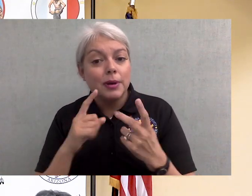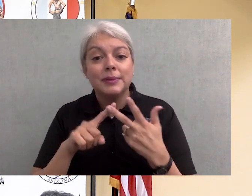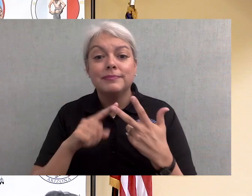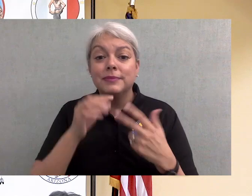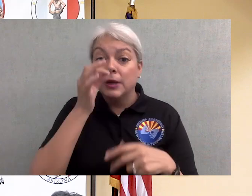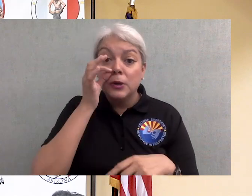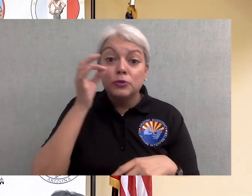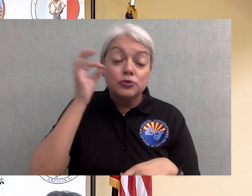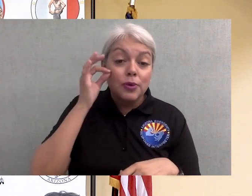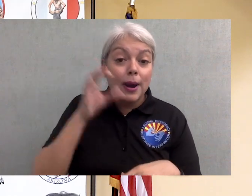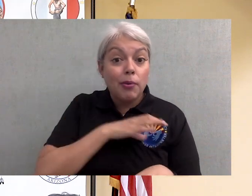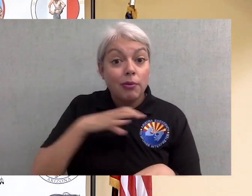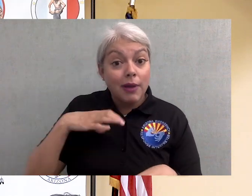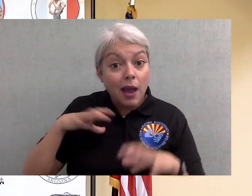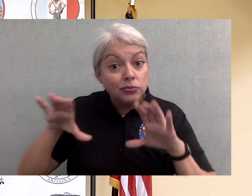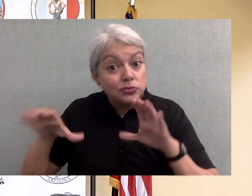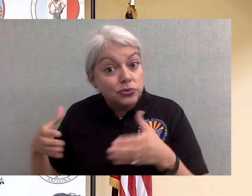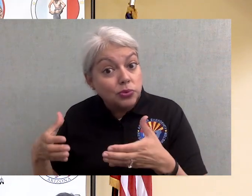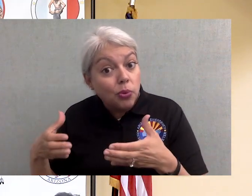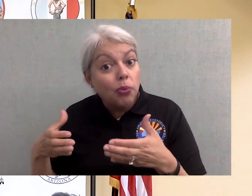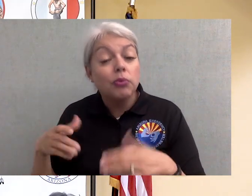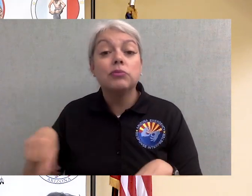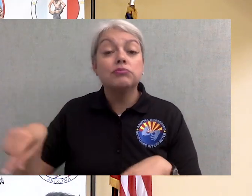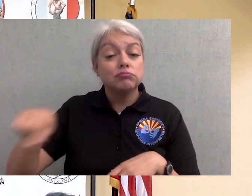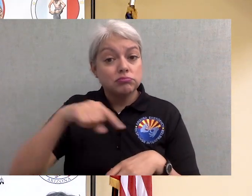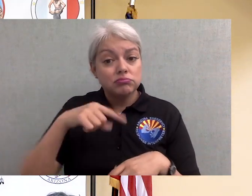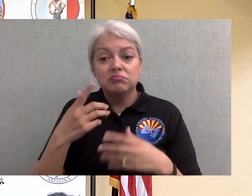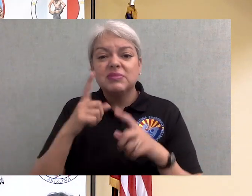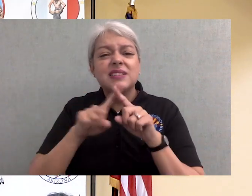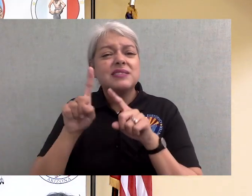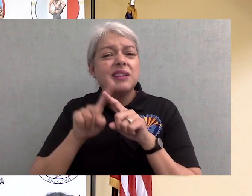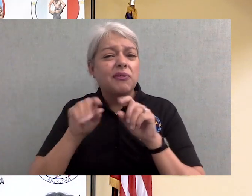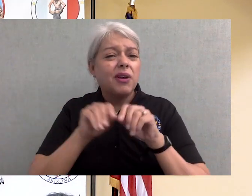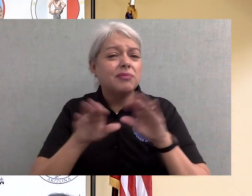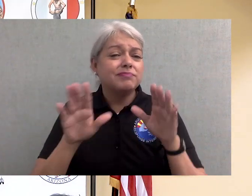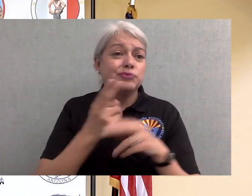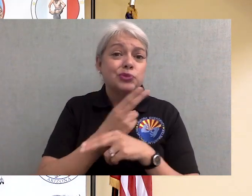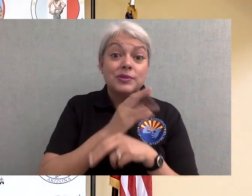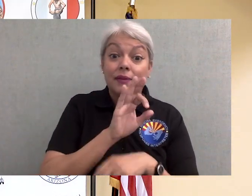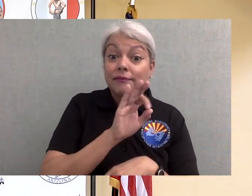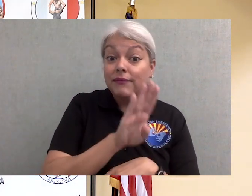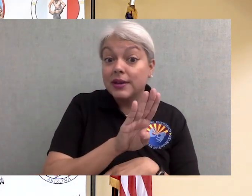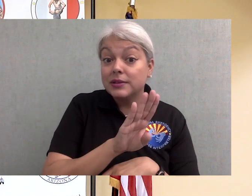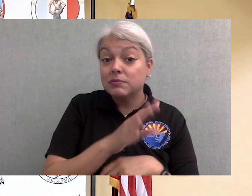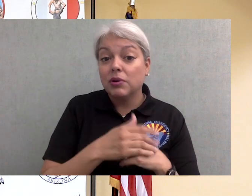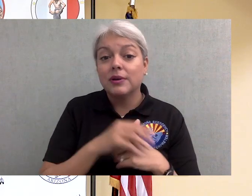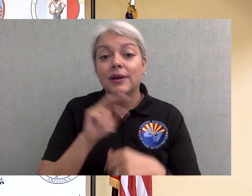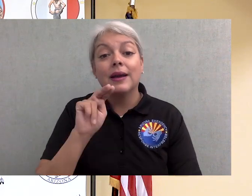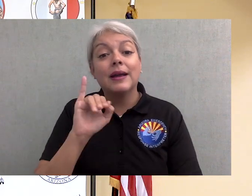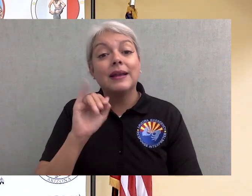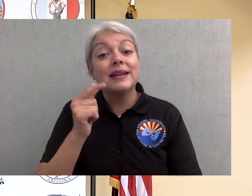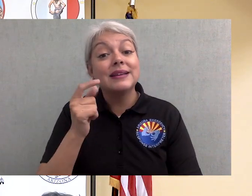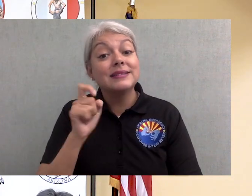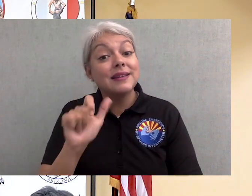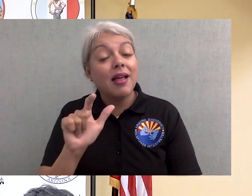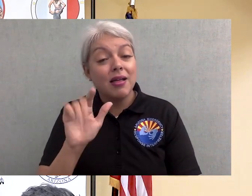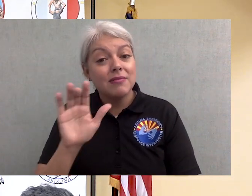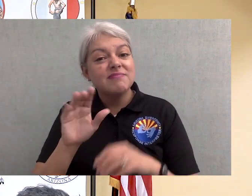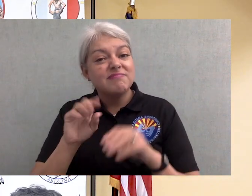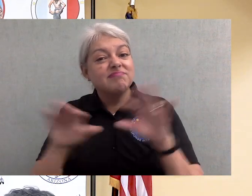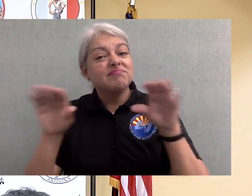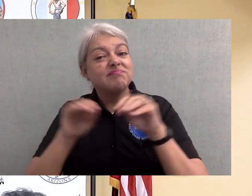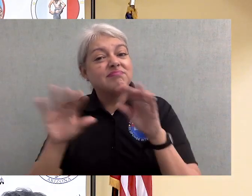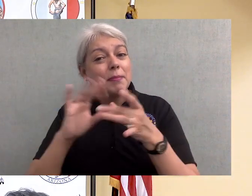platforms that we're using, whether it be Facebook, Nixel mass messaging system, the radio station, flyers